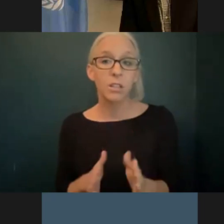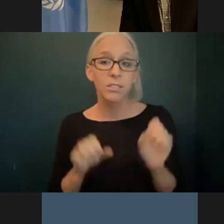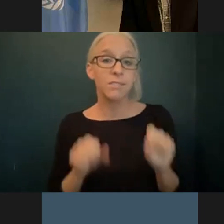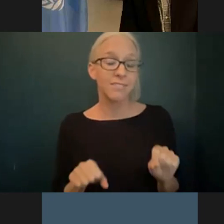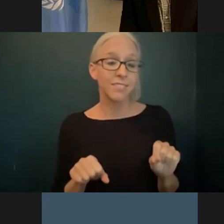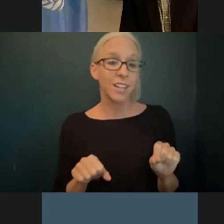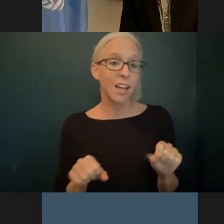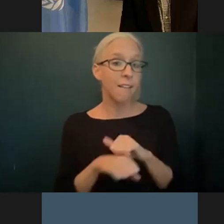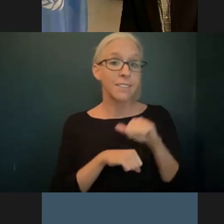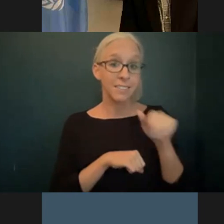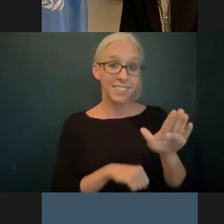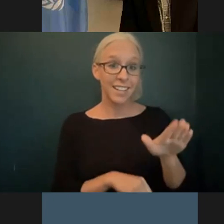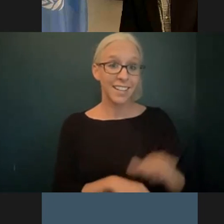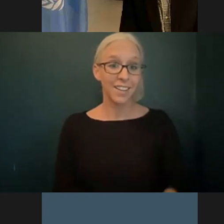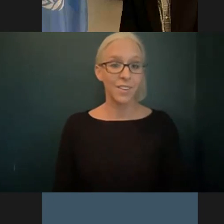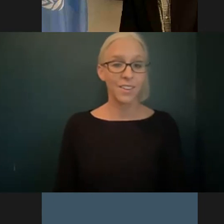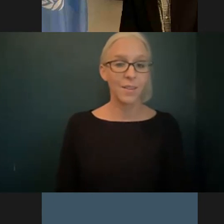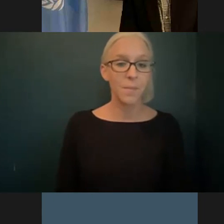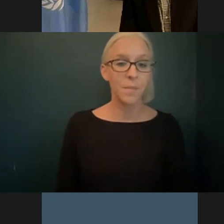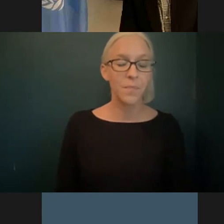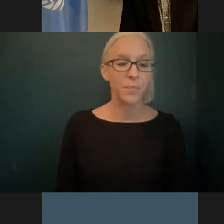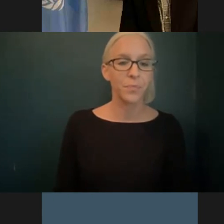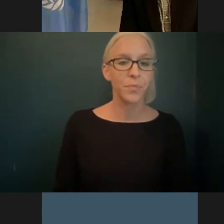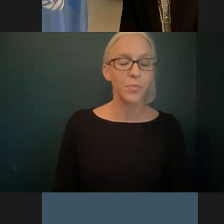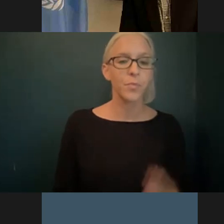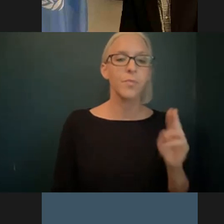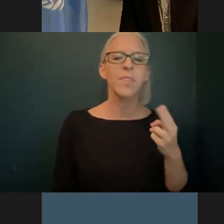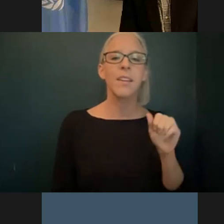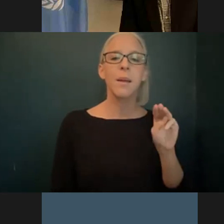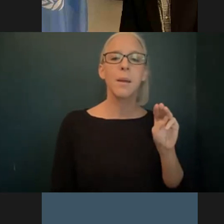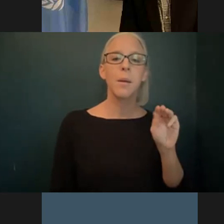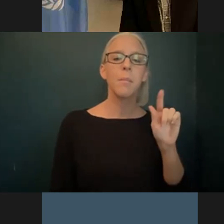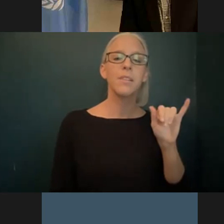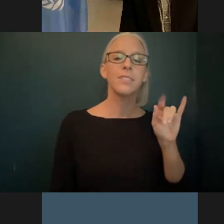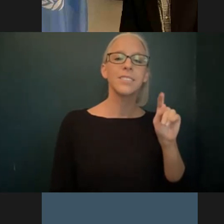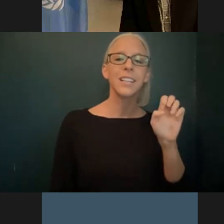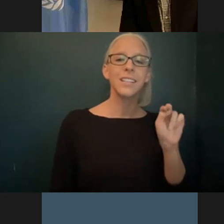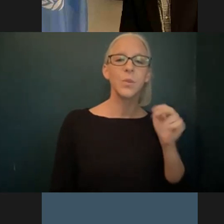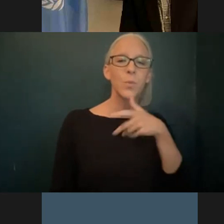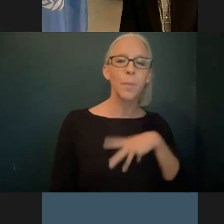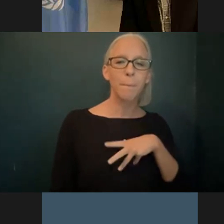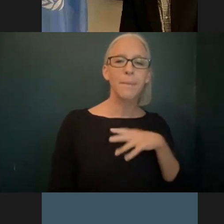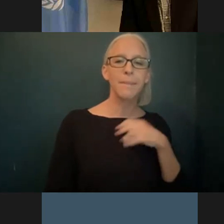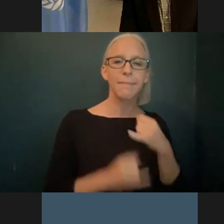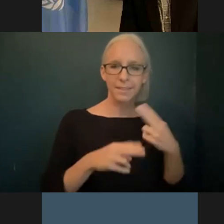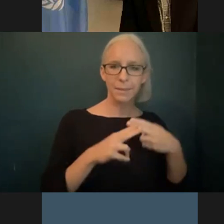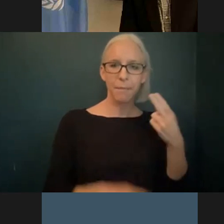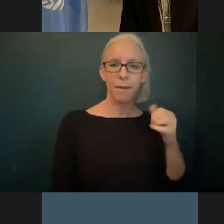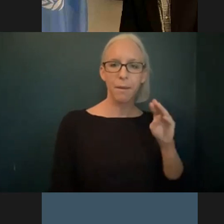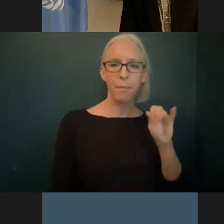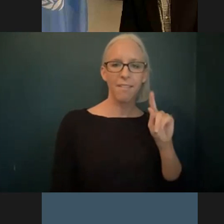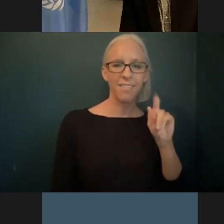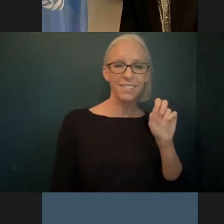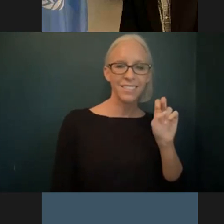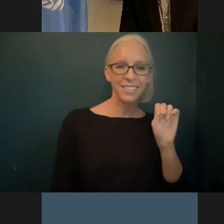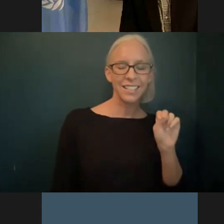it. I could certainly, it's with Lisa Hamilton. She runs the Florida Community Health Worker Coalition, but she's like me. She wants everyone to get this, and I could